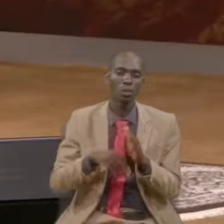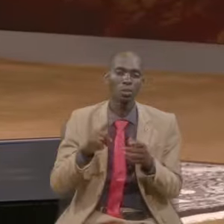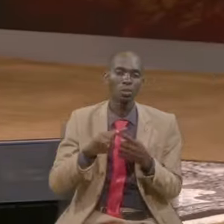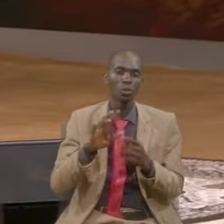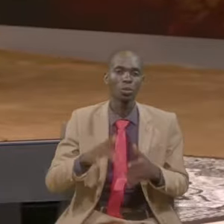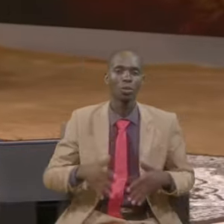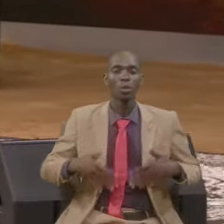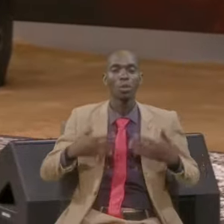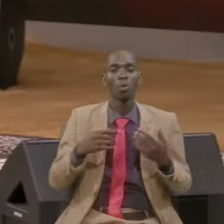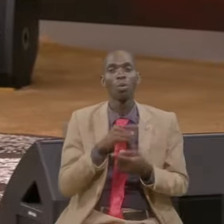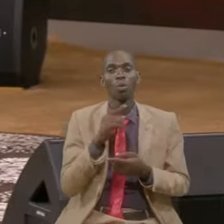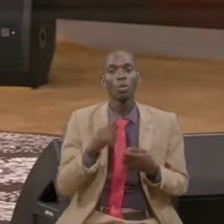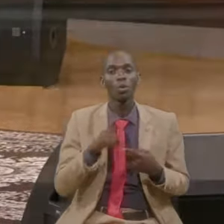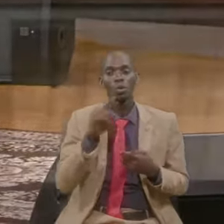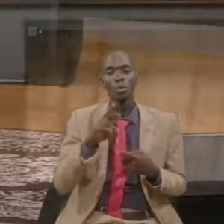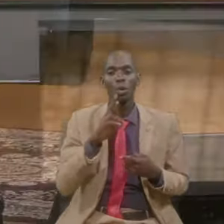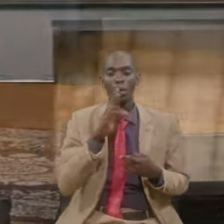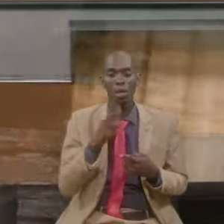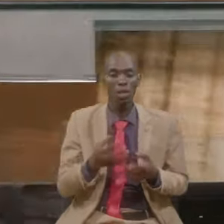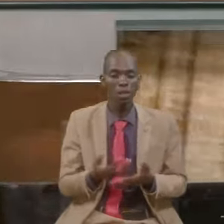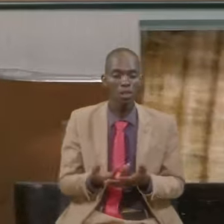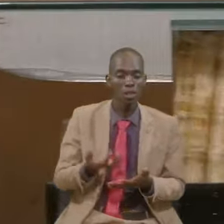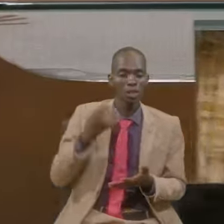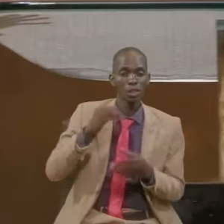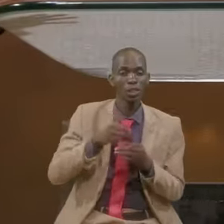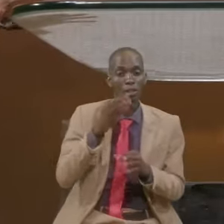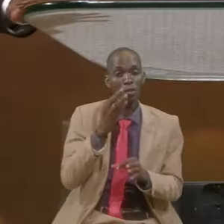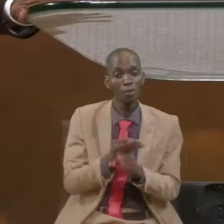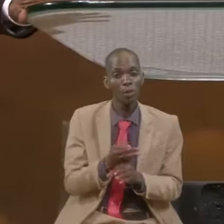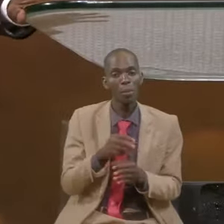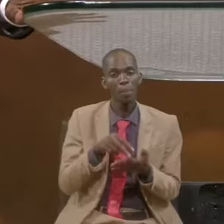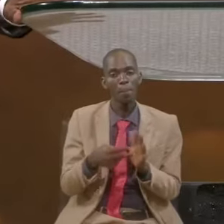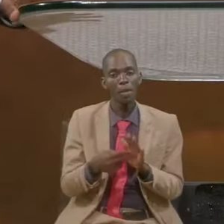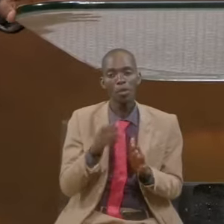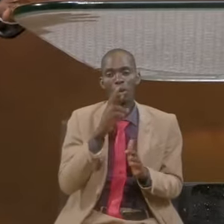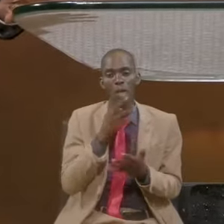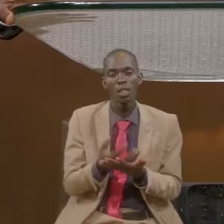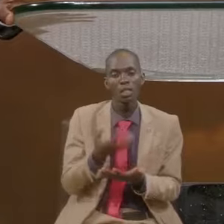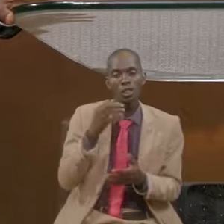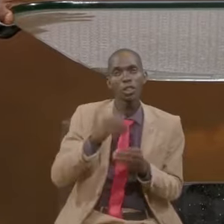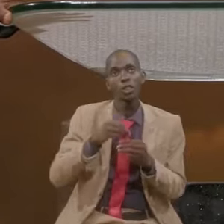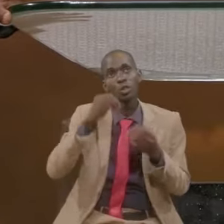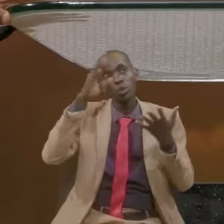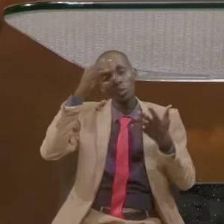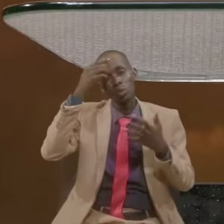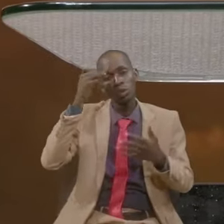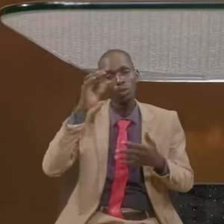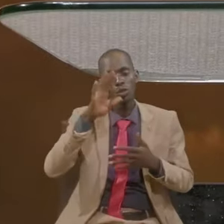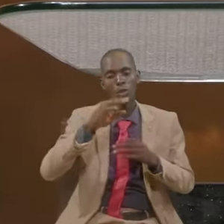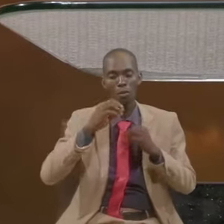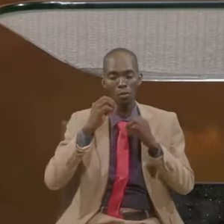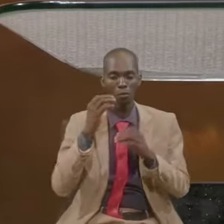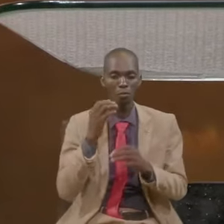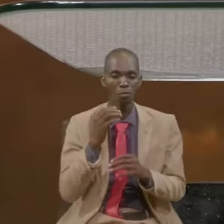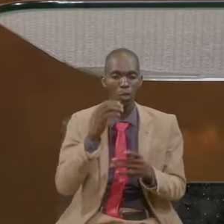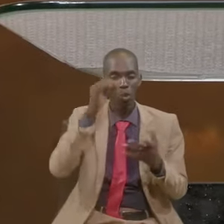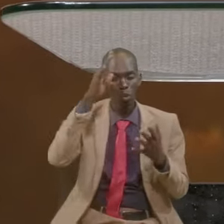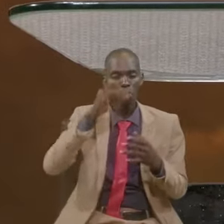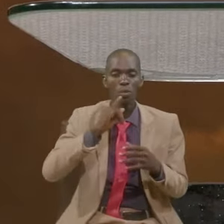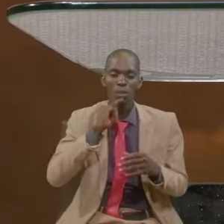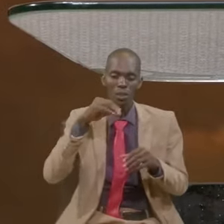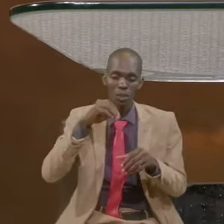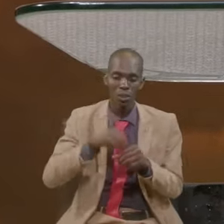rich in hope, because your hope is grounded in the Lord, affirmed in the Lord. You are rich